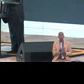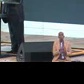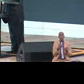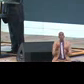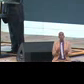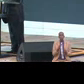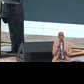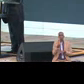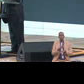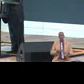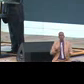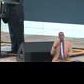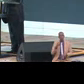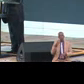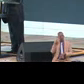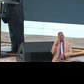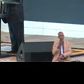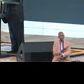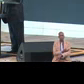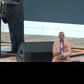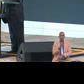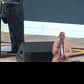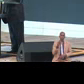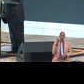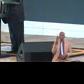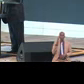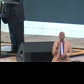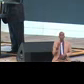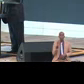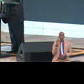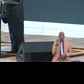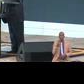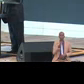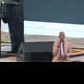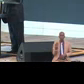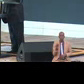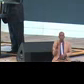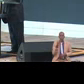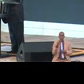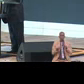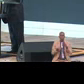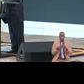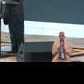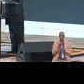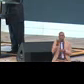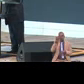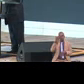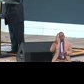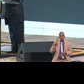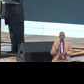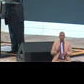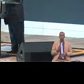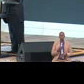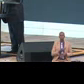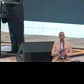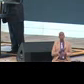called the sons of God. Therefore, the world knoweth us